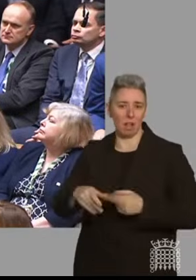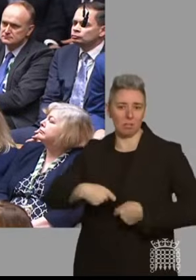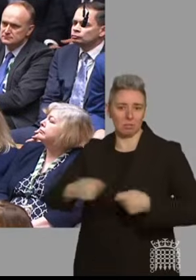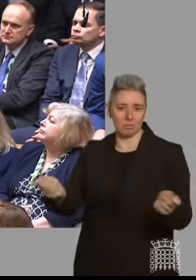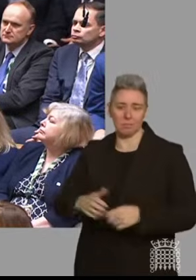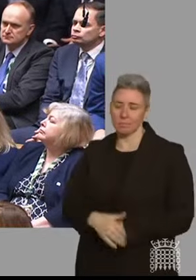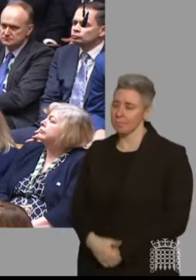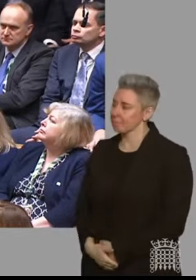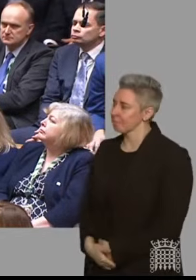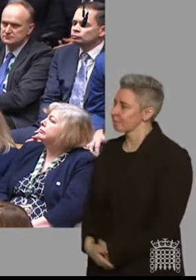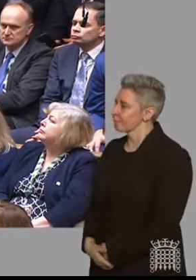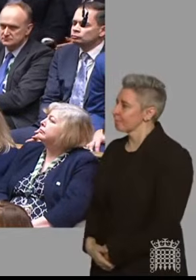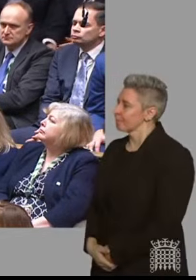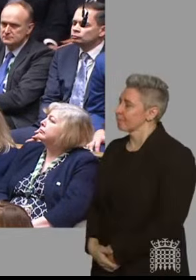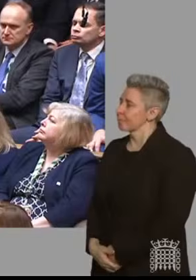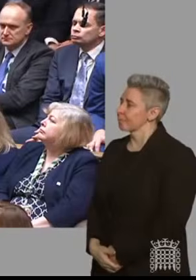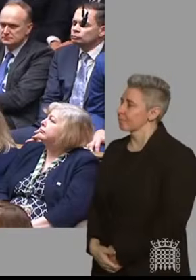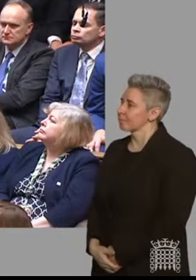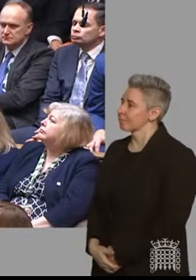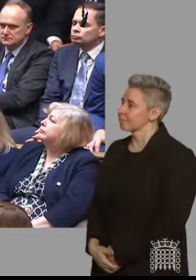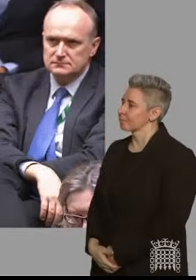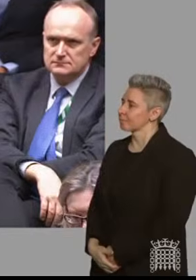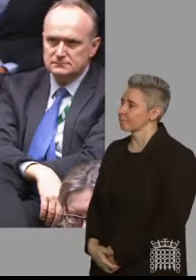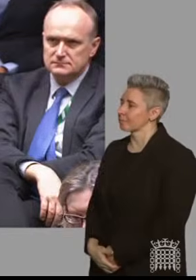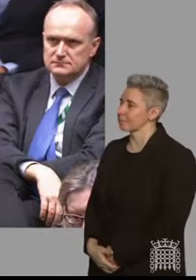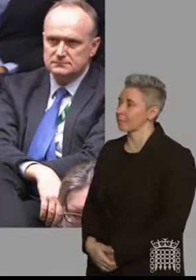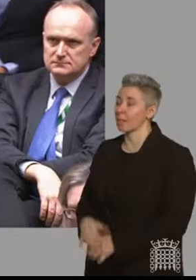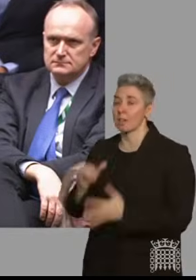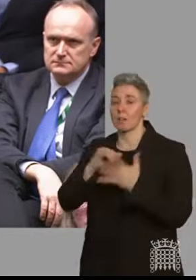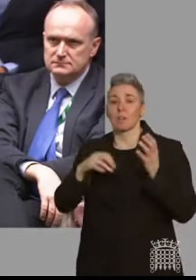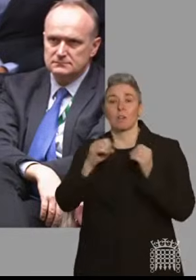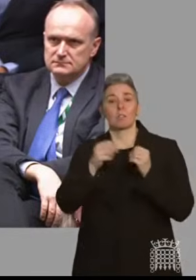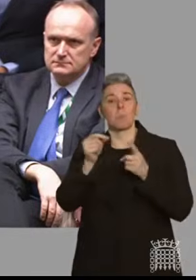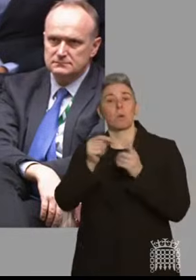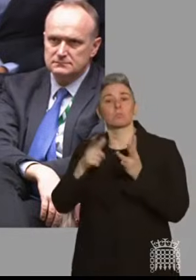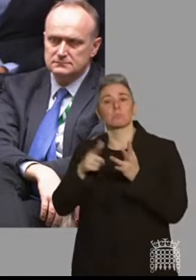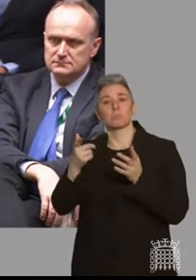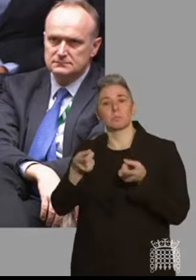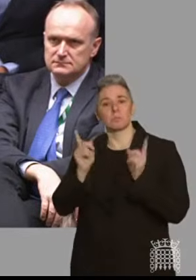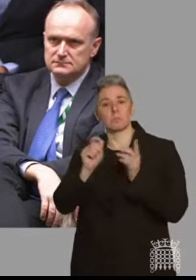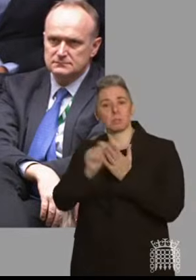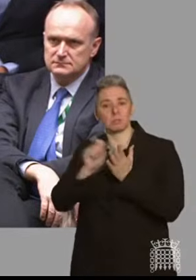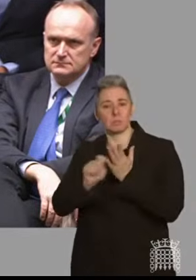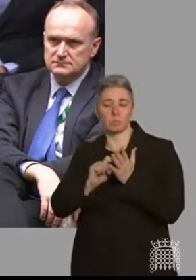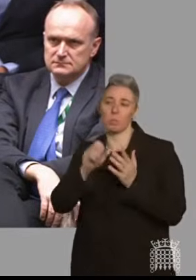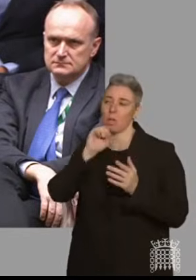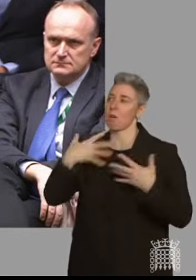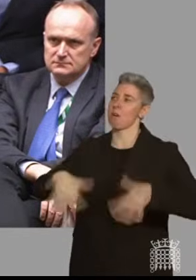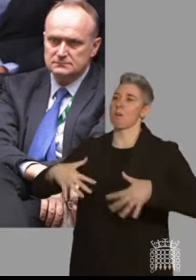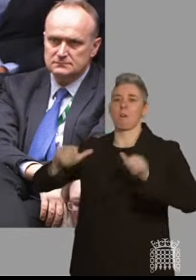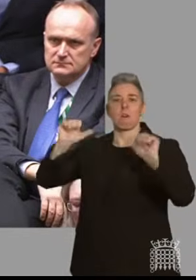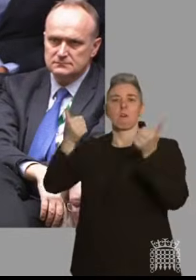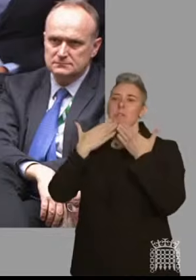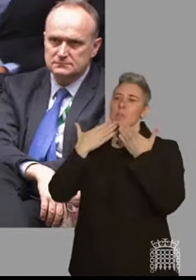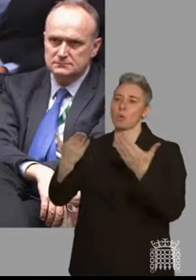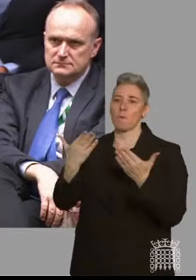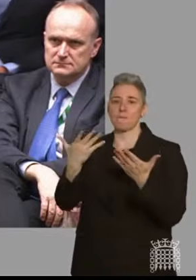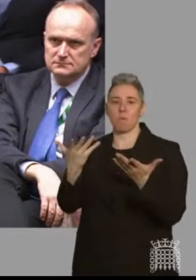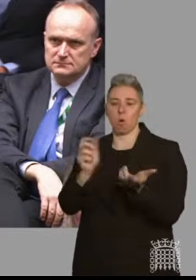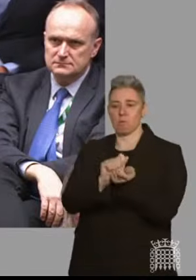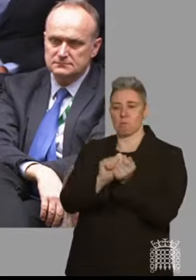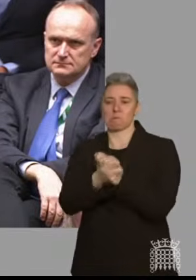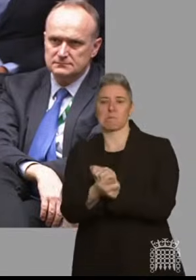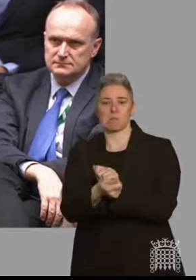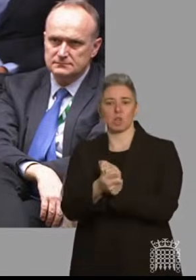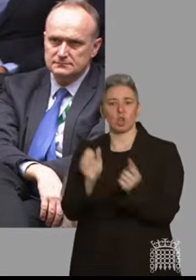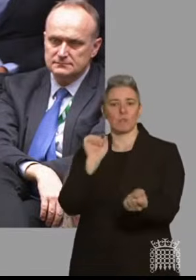government's announcement today on the introduction of legislation to overturn the convictions of those who were wrongly convicted. But can my right honourable friend